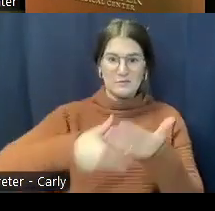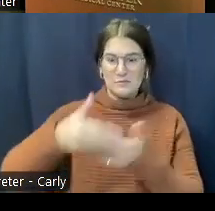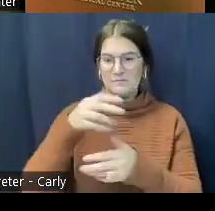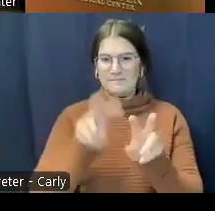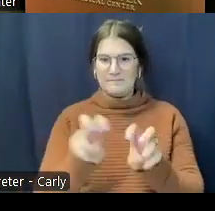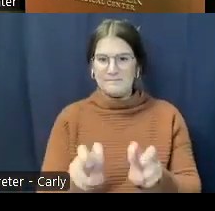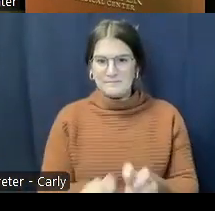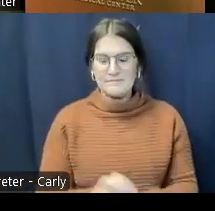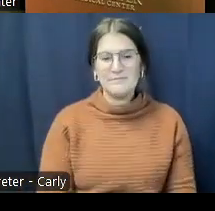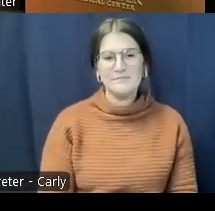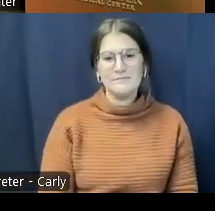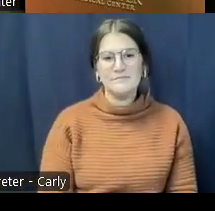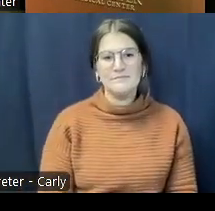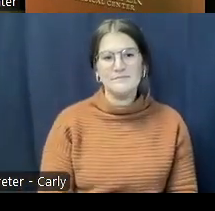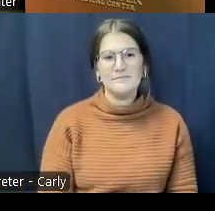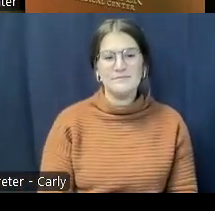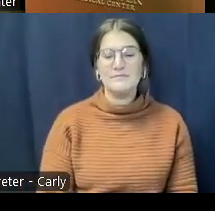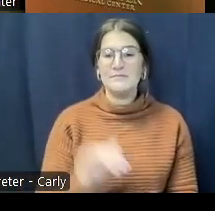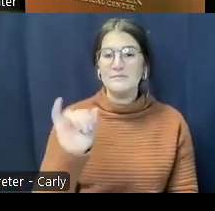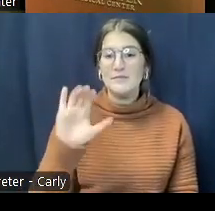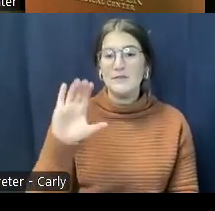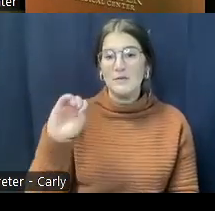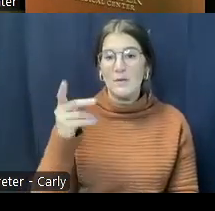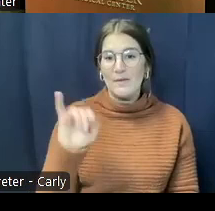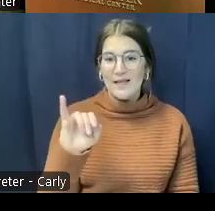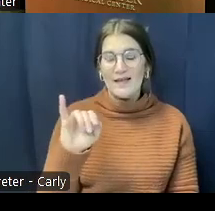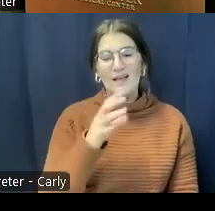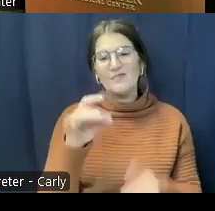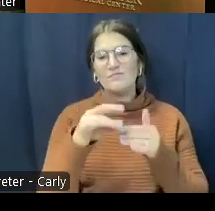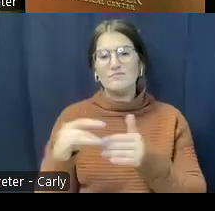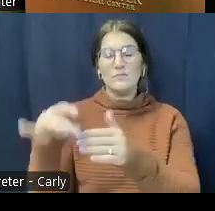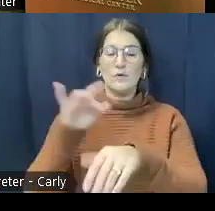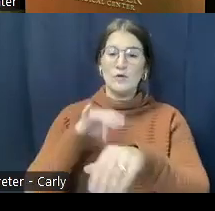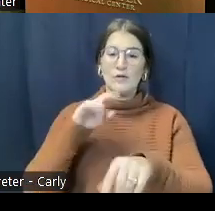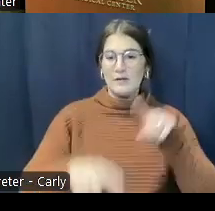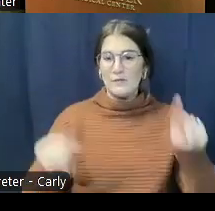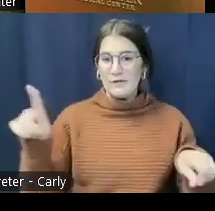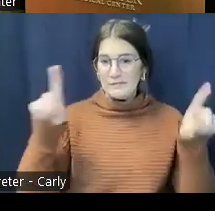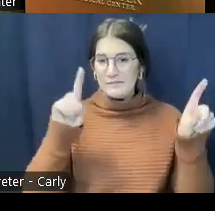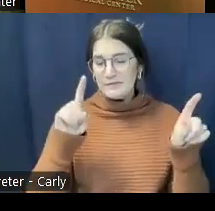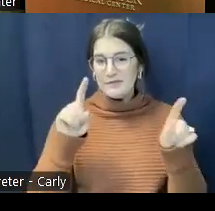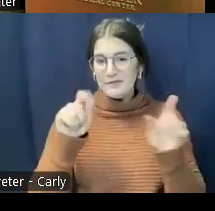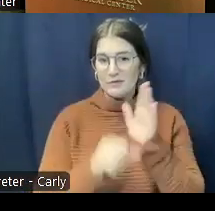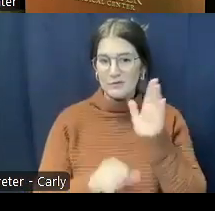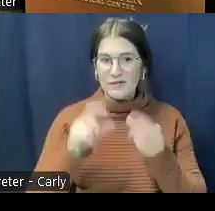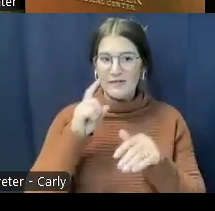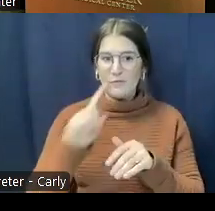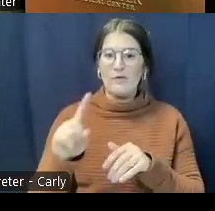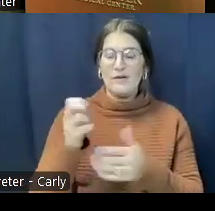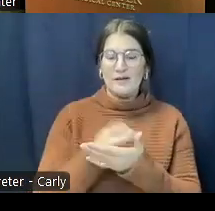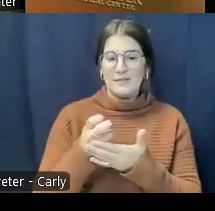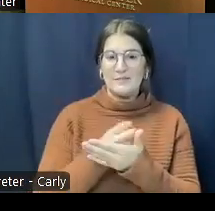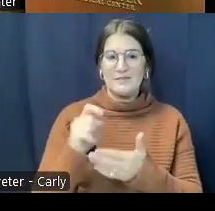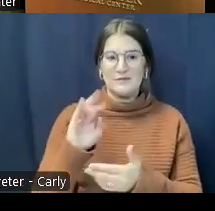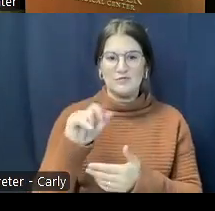Giuseppe also championed and was co-PI on the landmark Early Randomized Surgery in Epilepsy trial, ERSET, which demonstrated